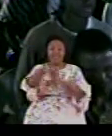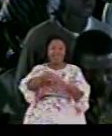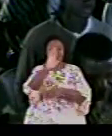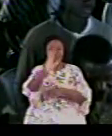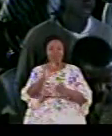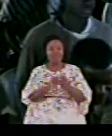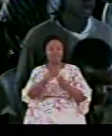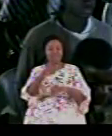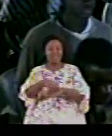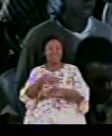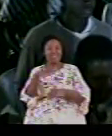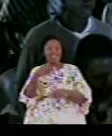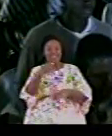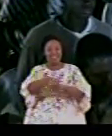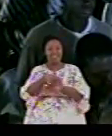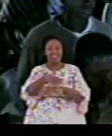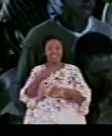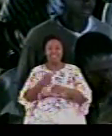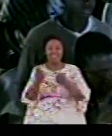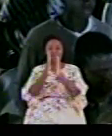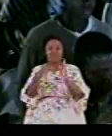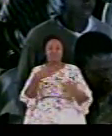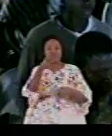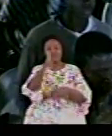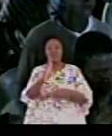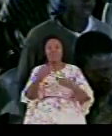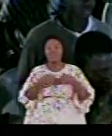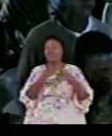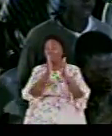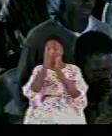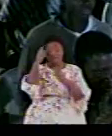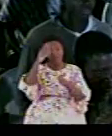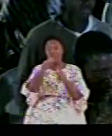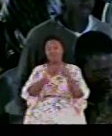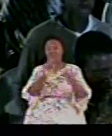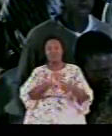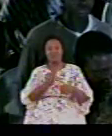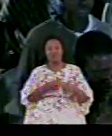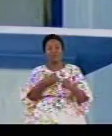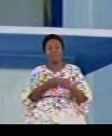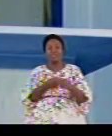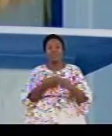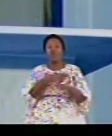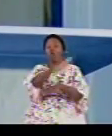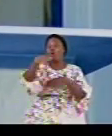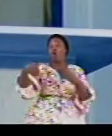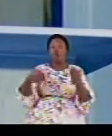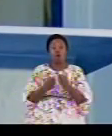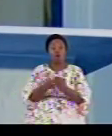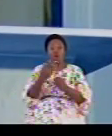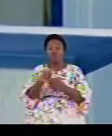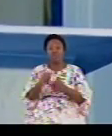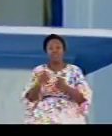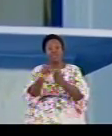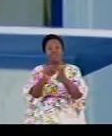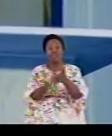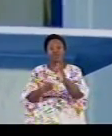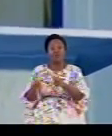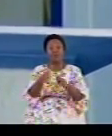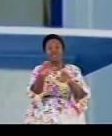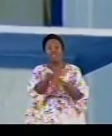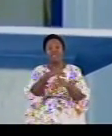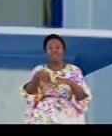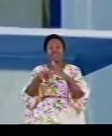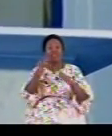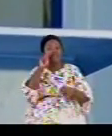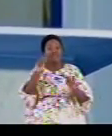god has trained every one of us including all the state of asia in nigeria and outside and